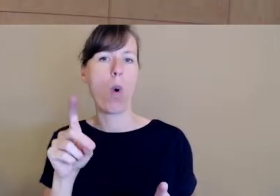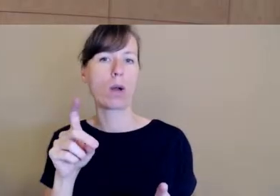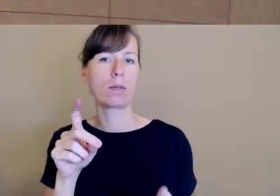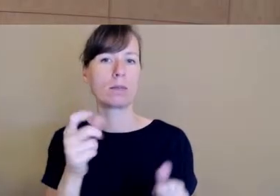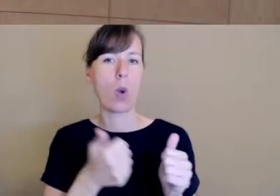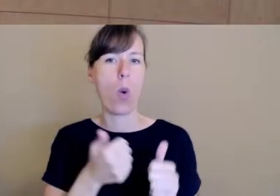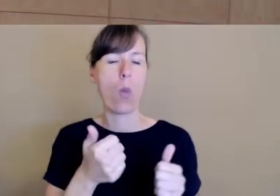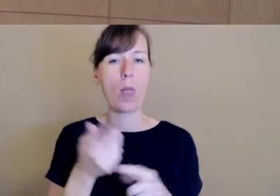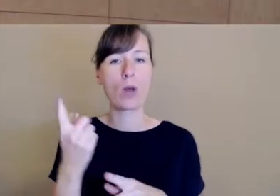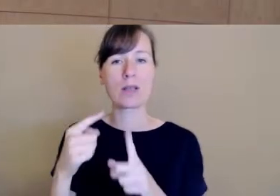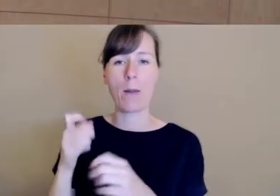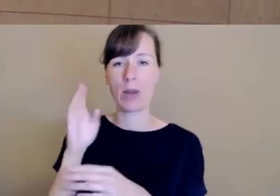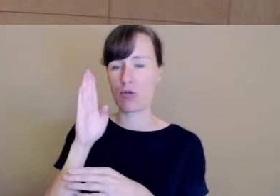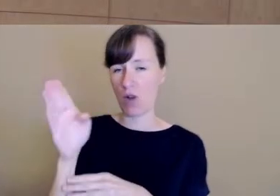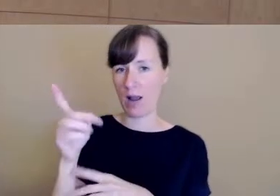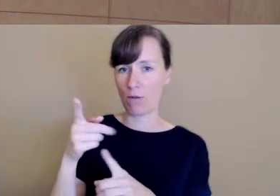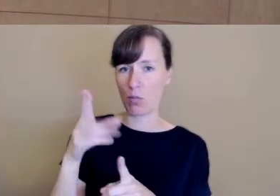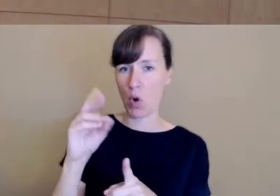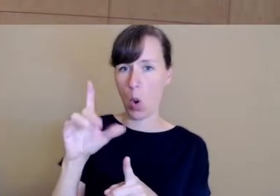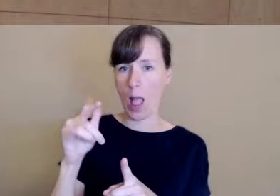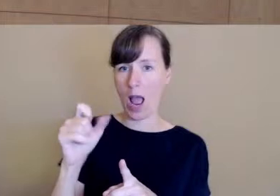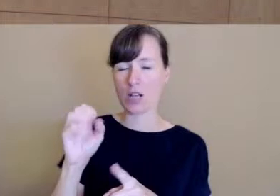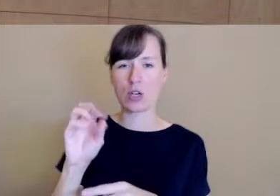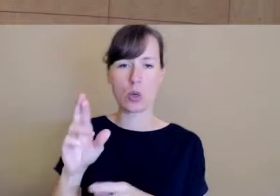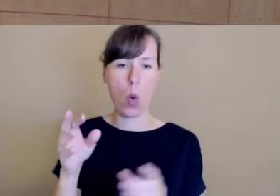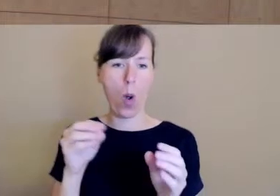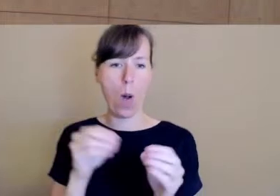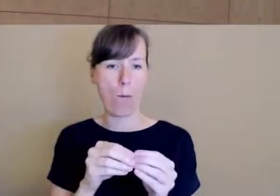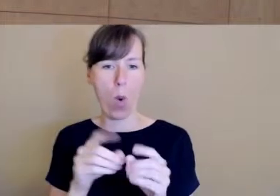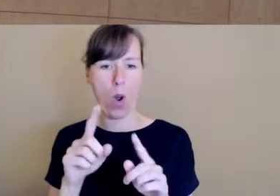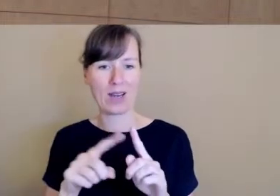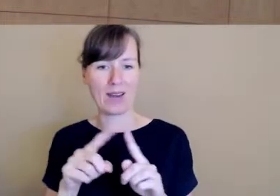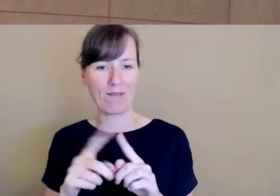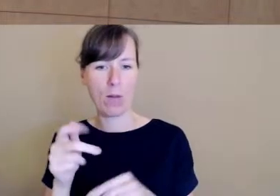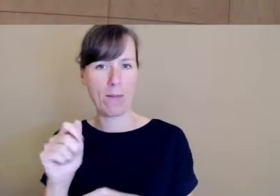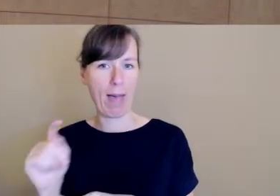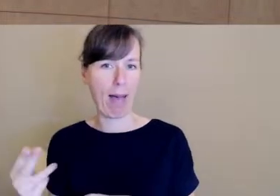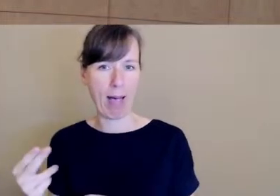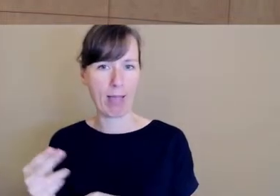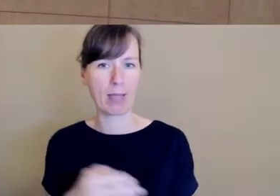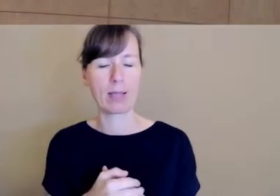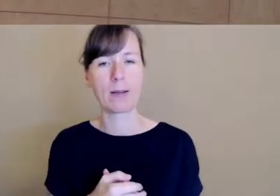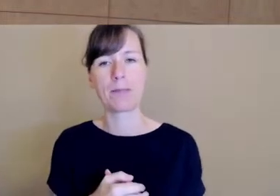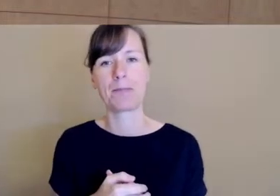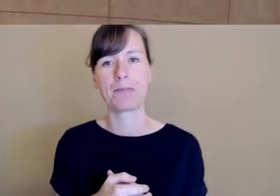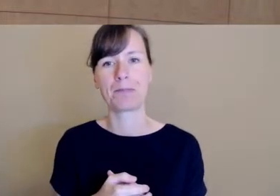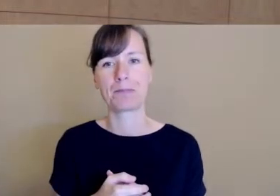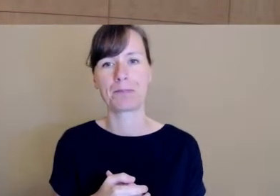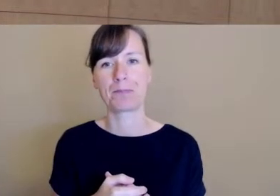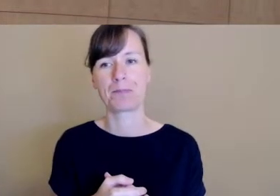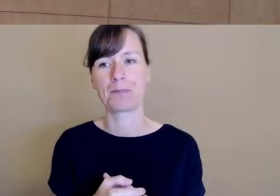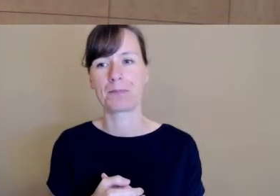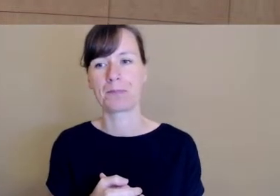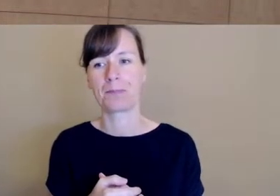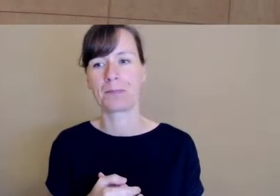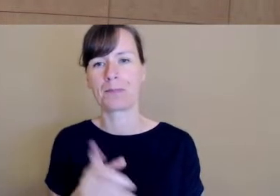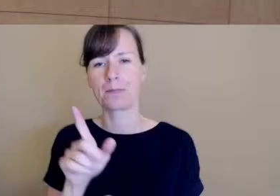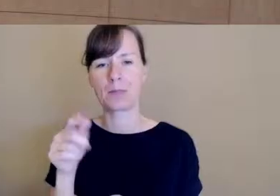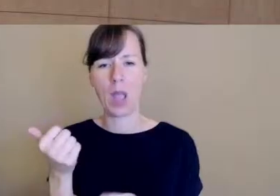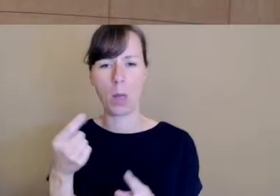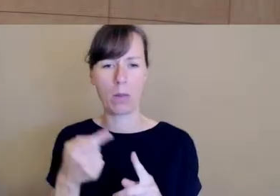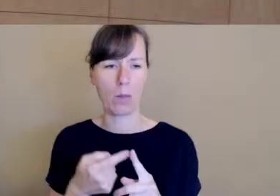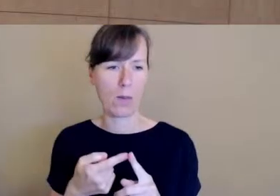directly from Prologis or through a more kind of windy path. The other note I want to make